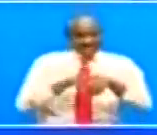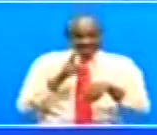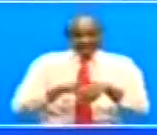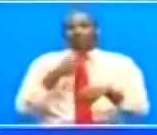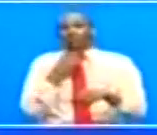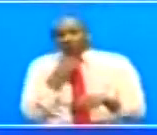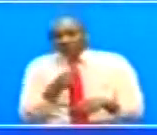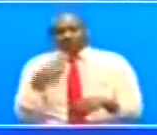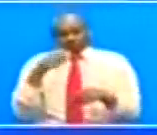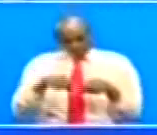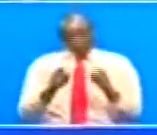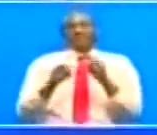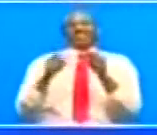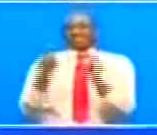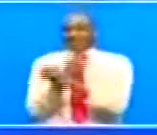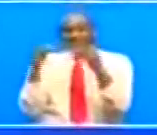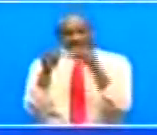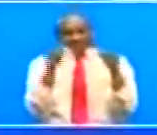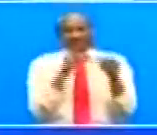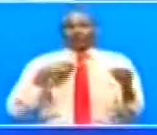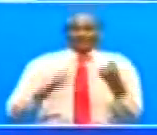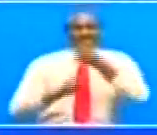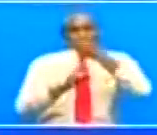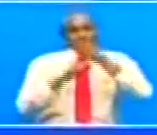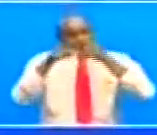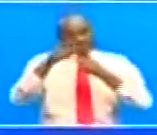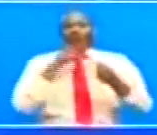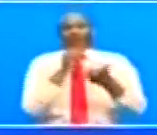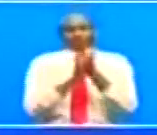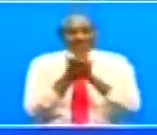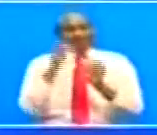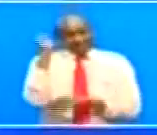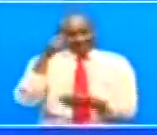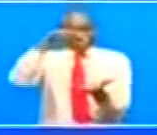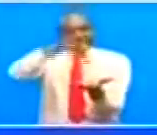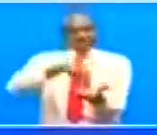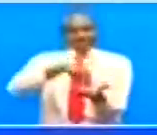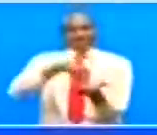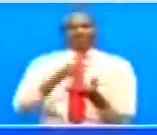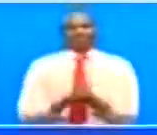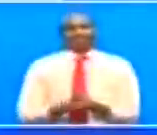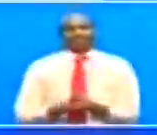his home for multiple rallies to gather support for his presidential bid as party flag bearer.